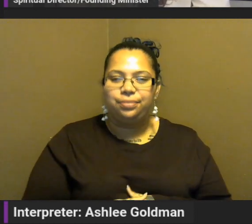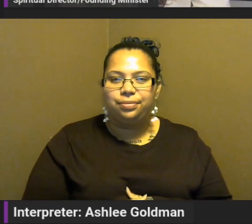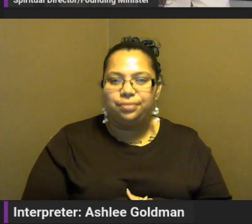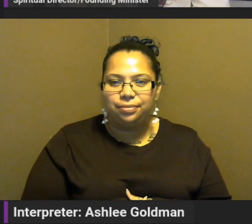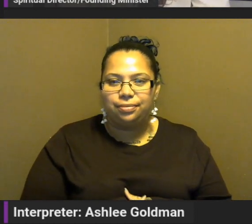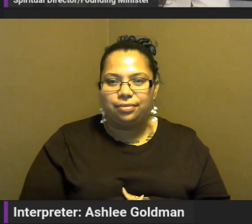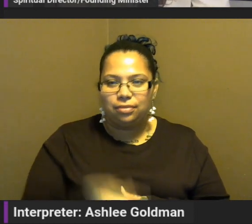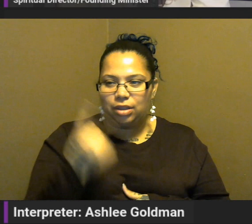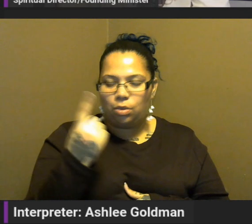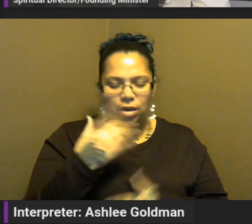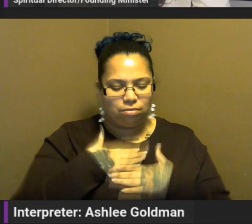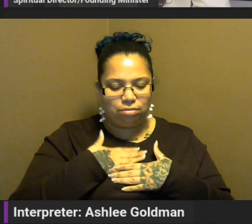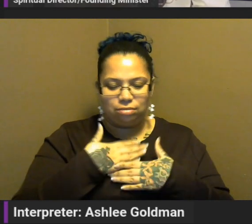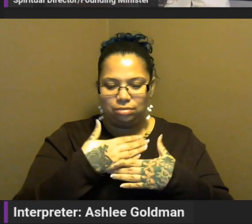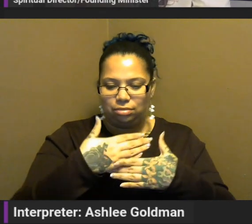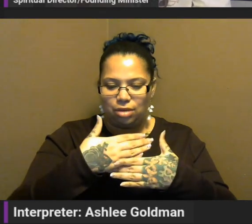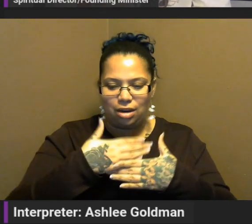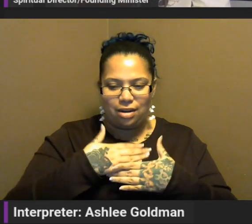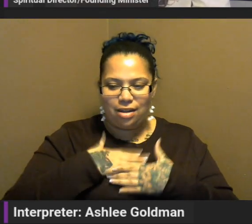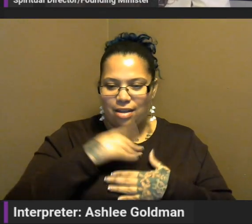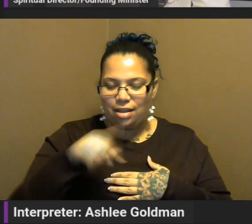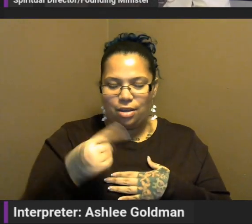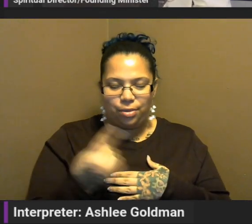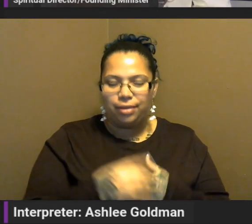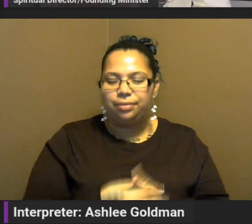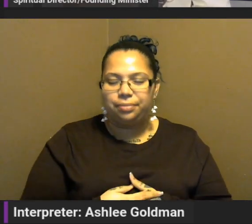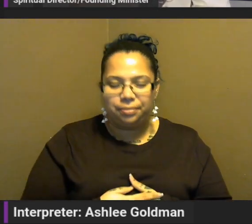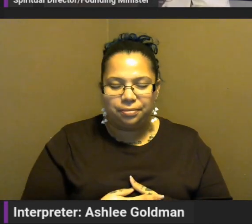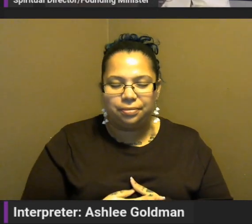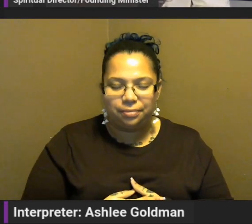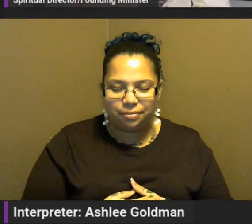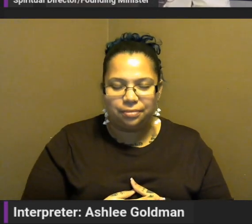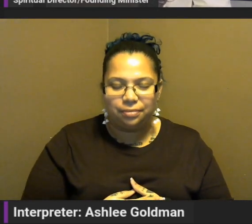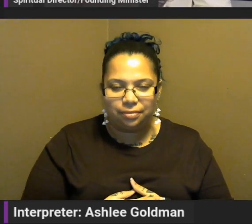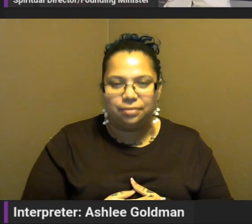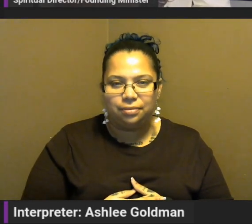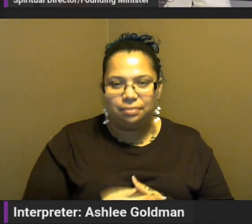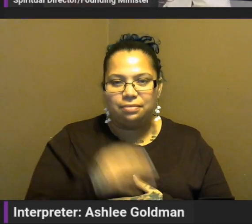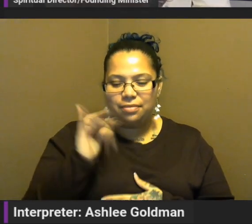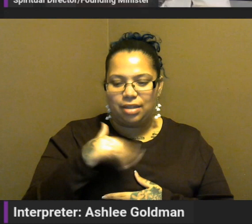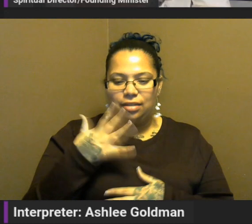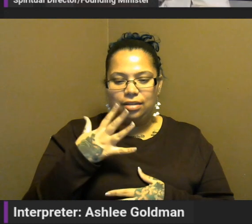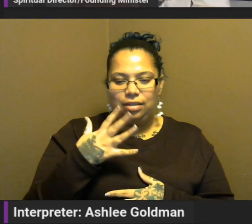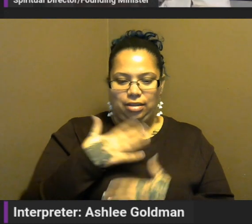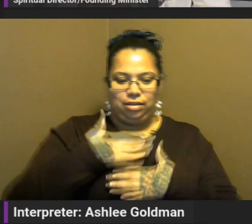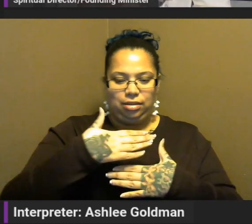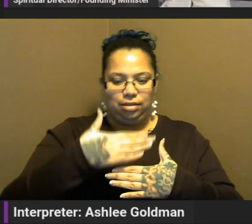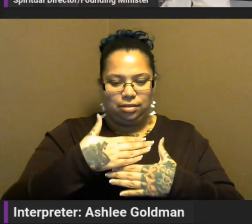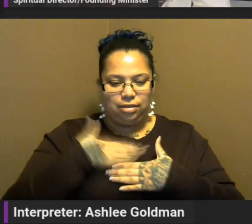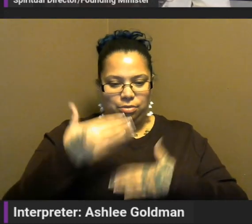One breath that is involved in respiration of inhale